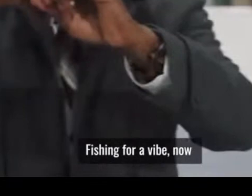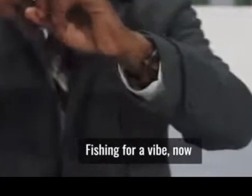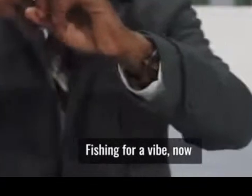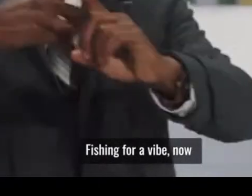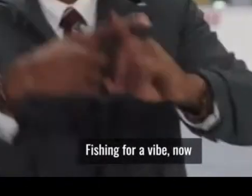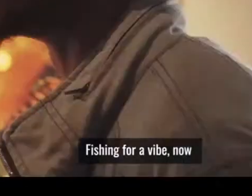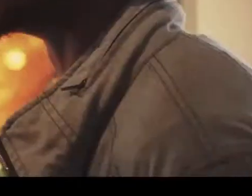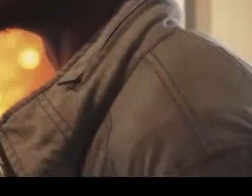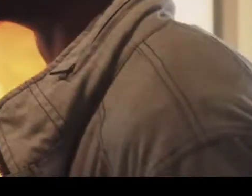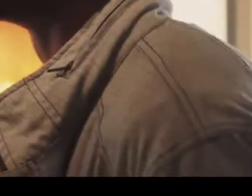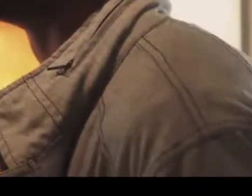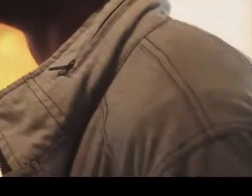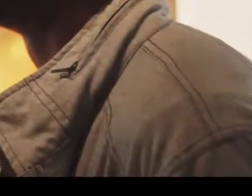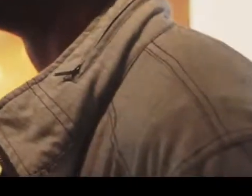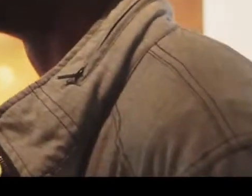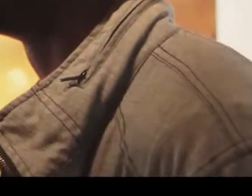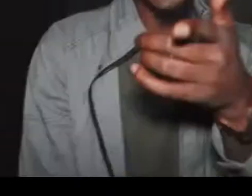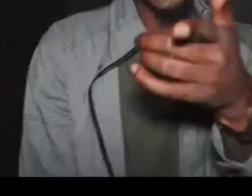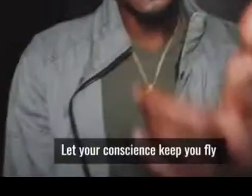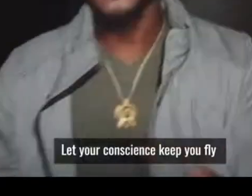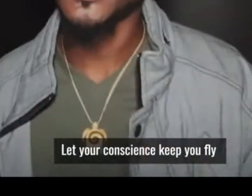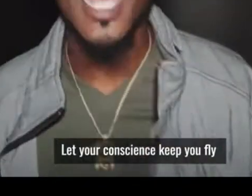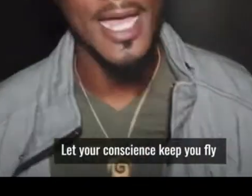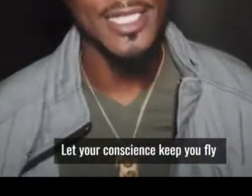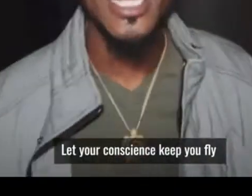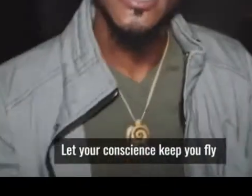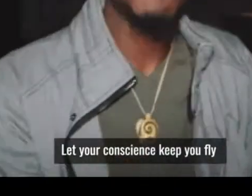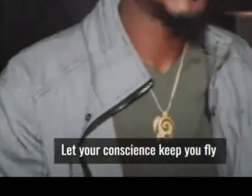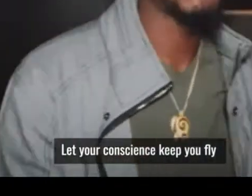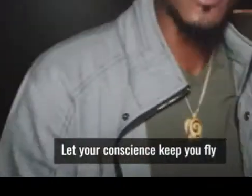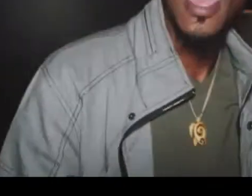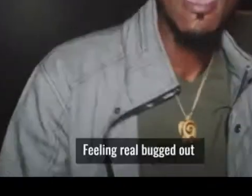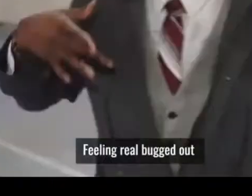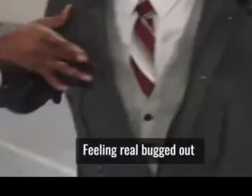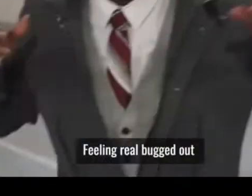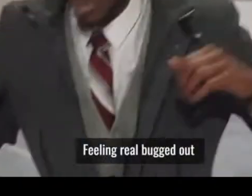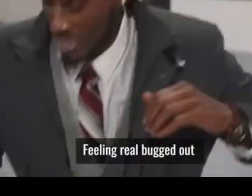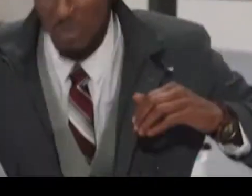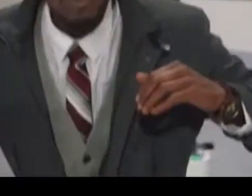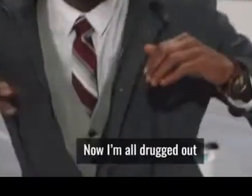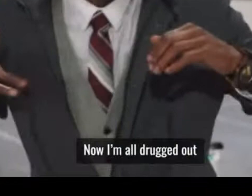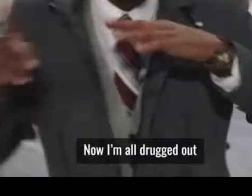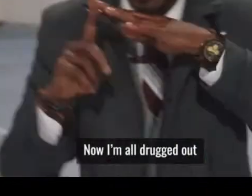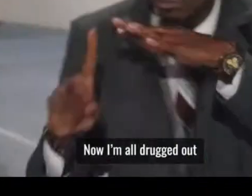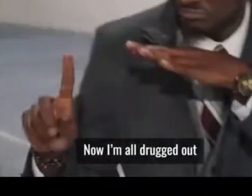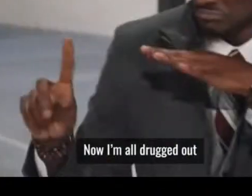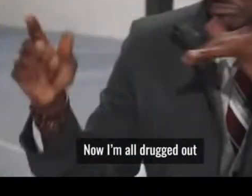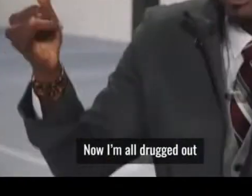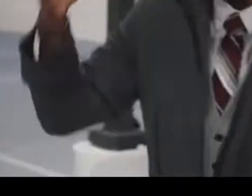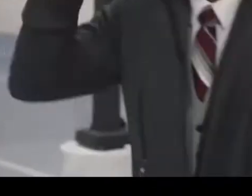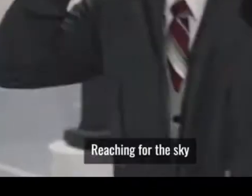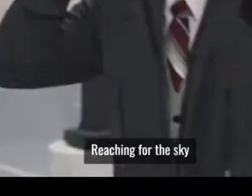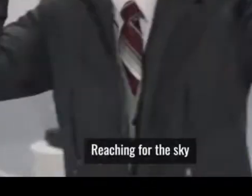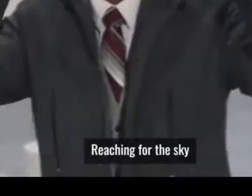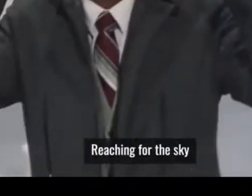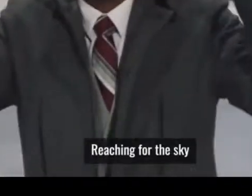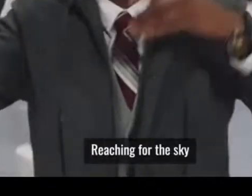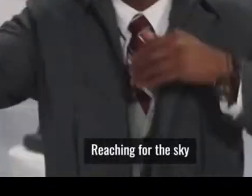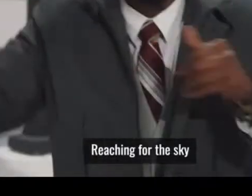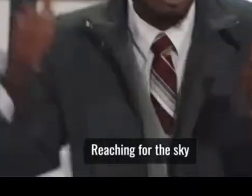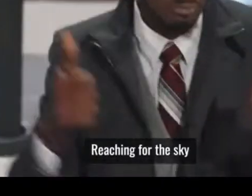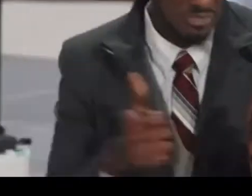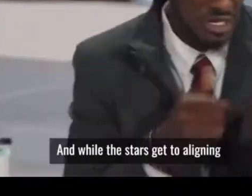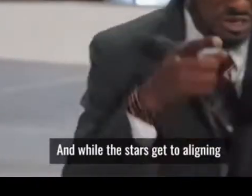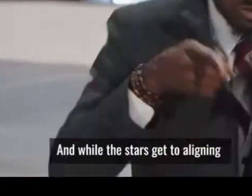a vibe now. Let your conscience keep you fly. Feeling real bugged out, now I'm all drugged out. Reaching for